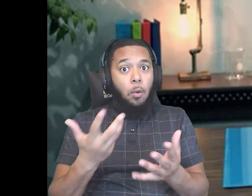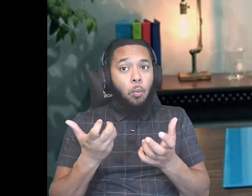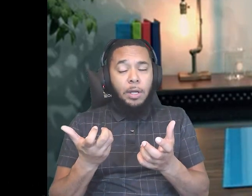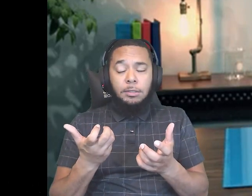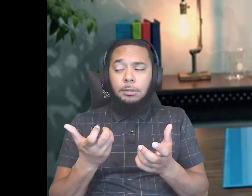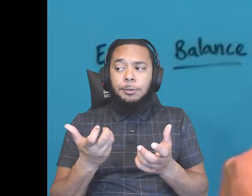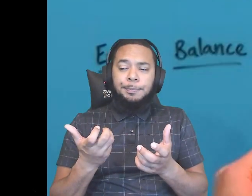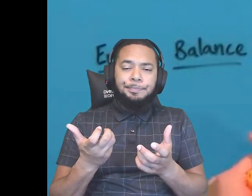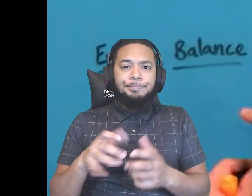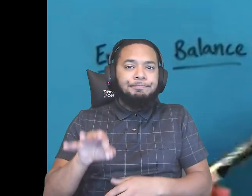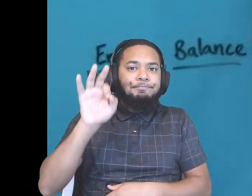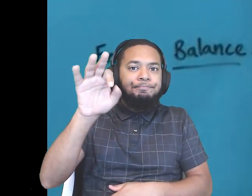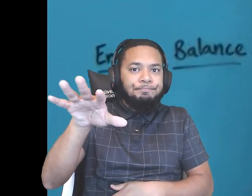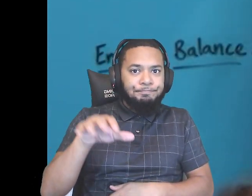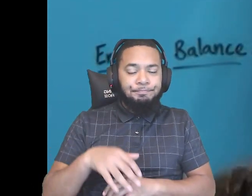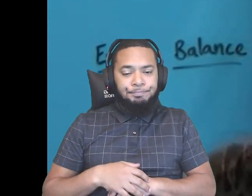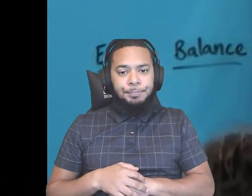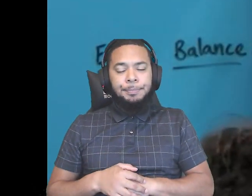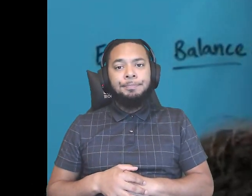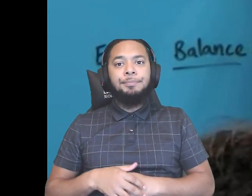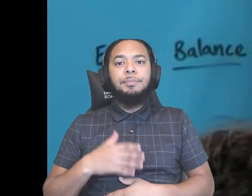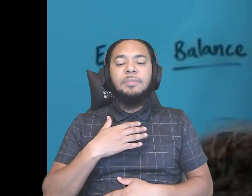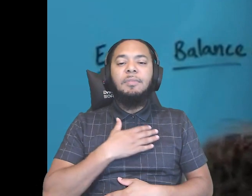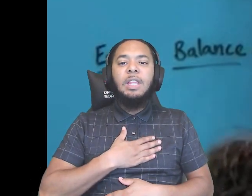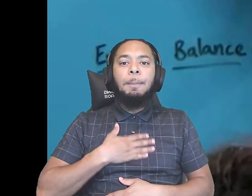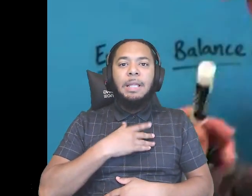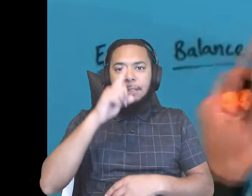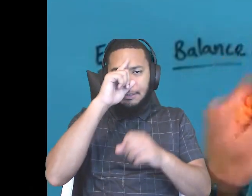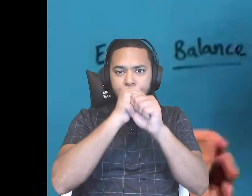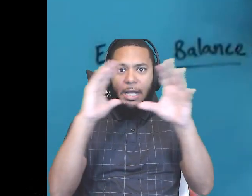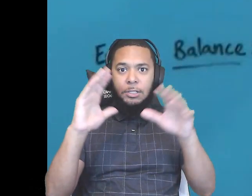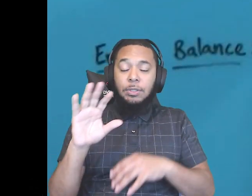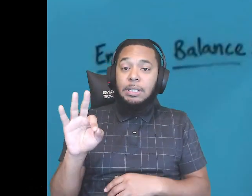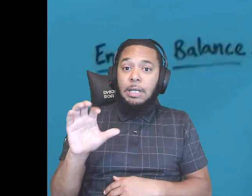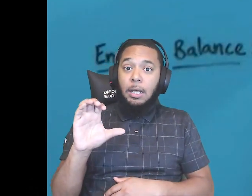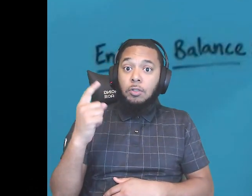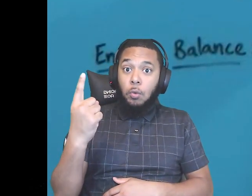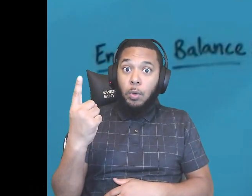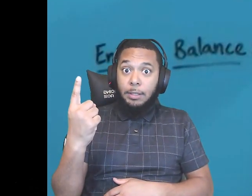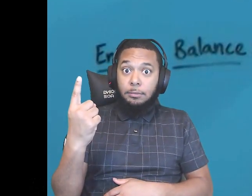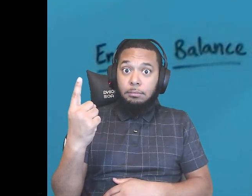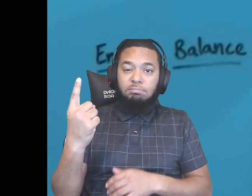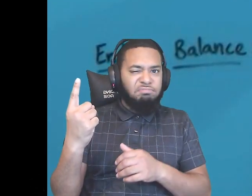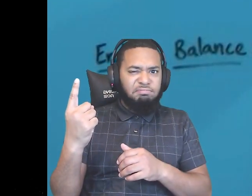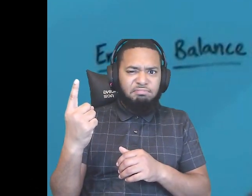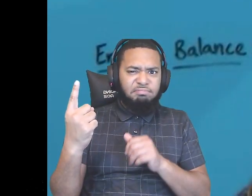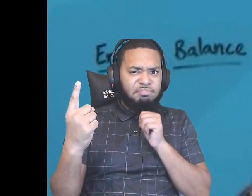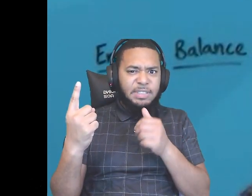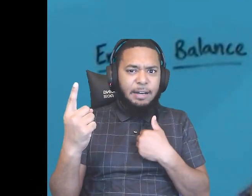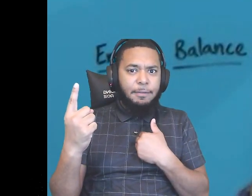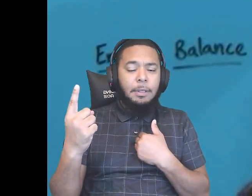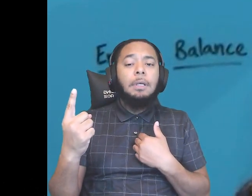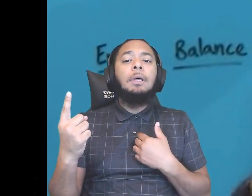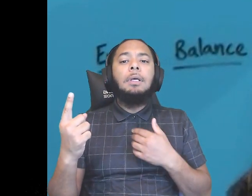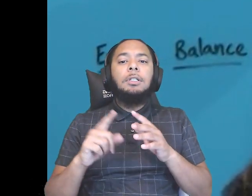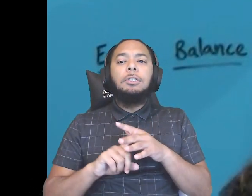have you think about here. I want you to imagine that instead of $901 at the beginning, we had